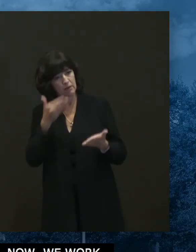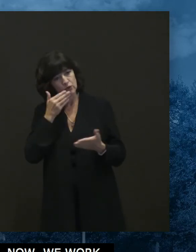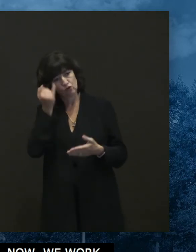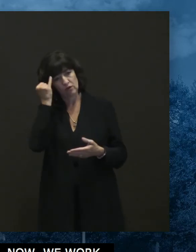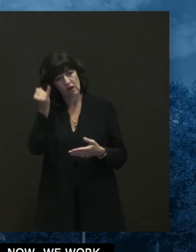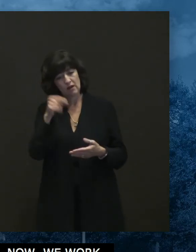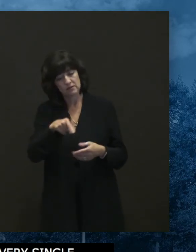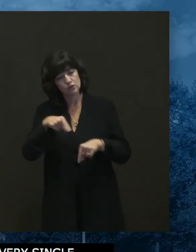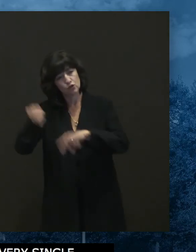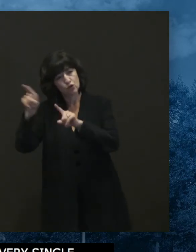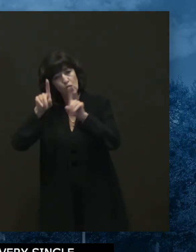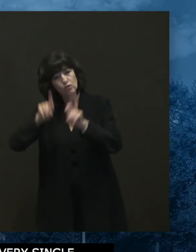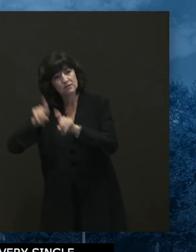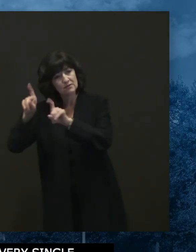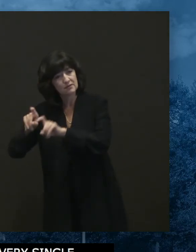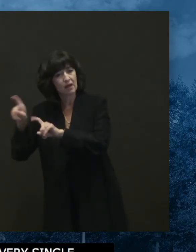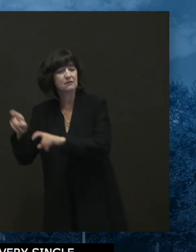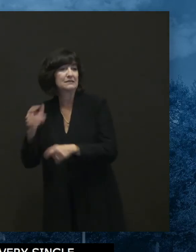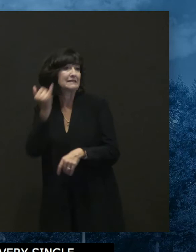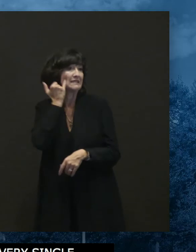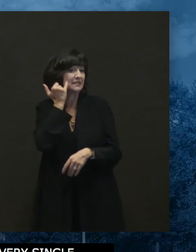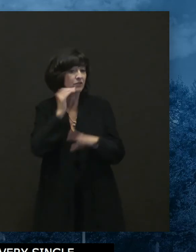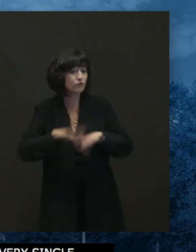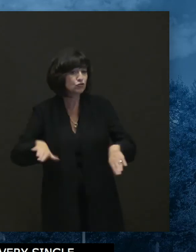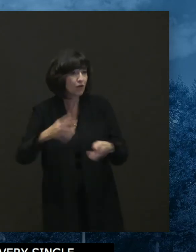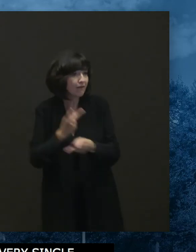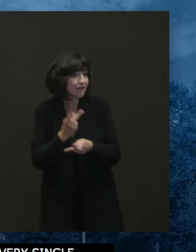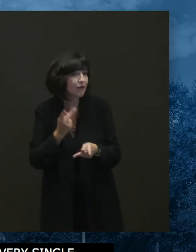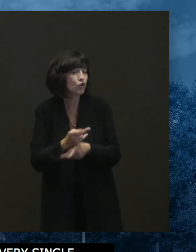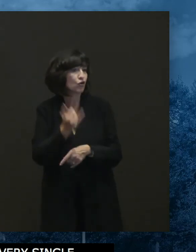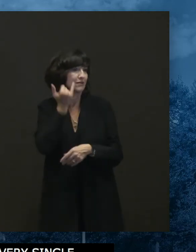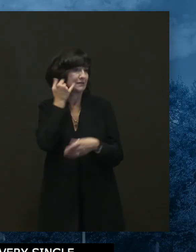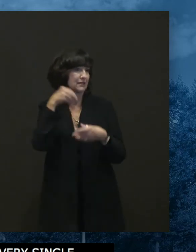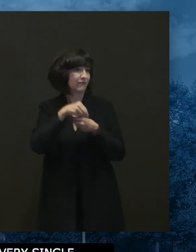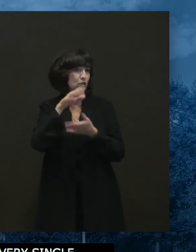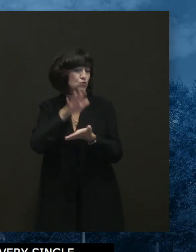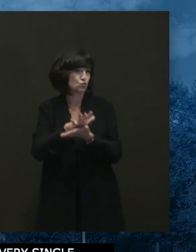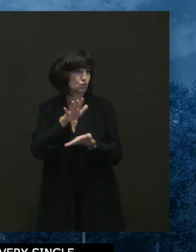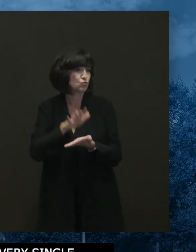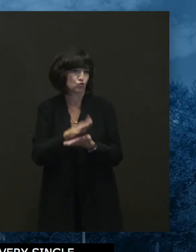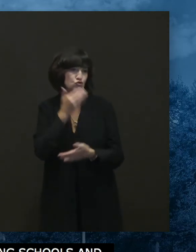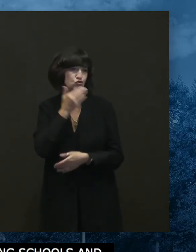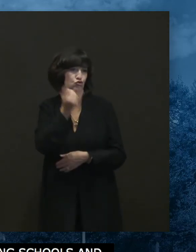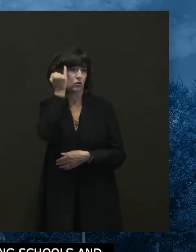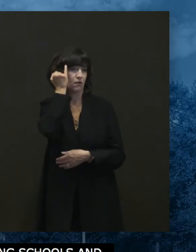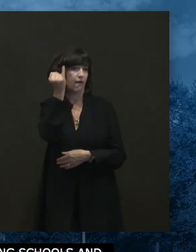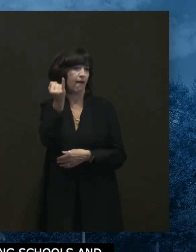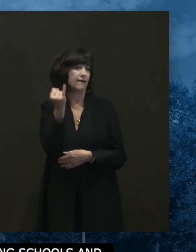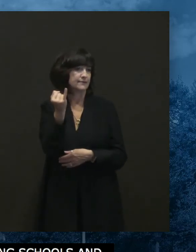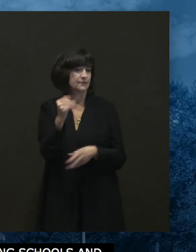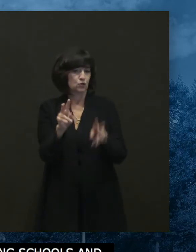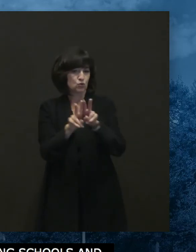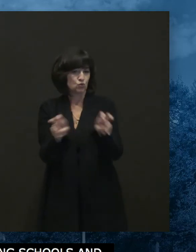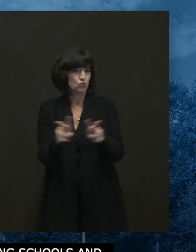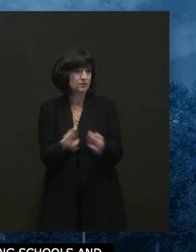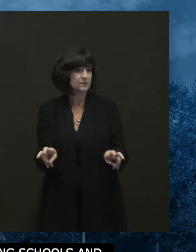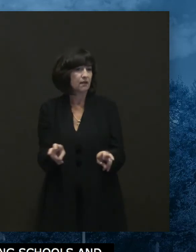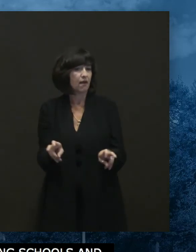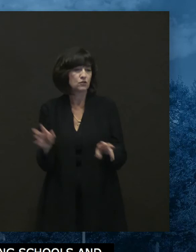schools, childcare, to get a full assessment of the situation, to make sure we have a full